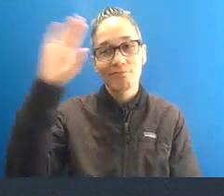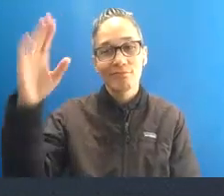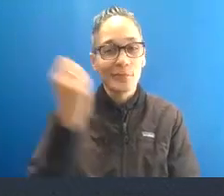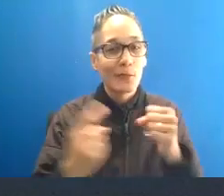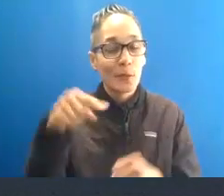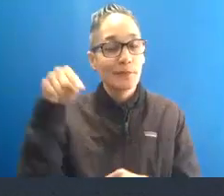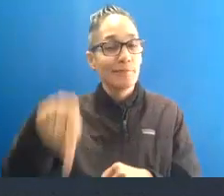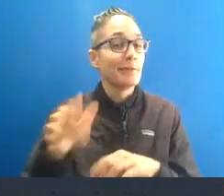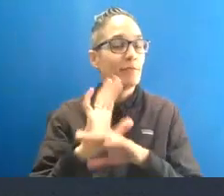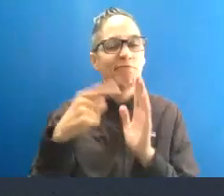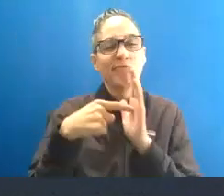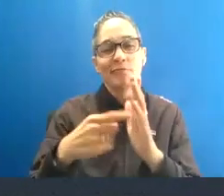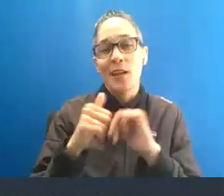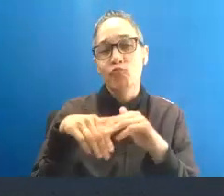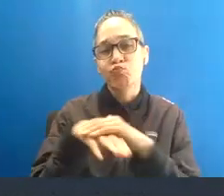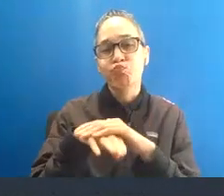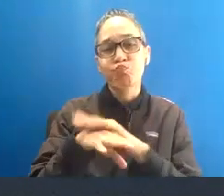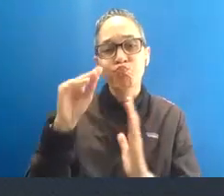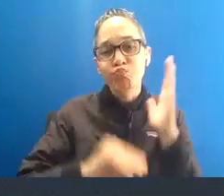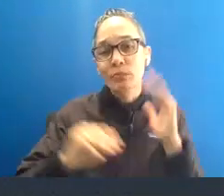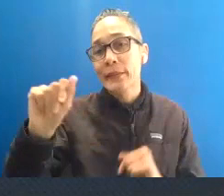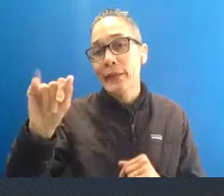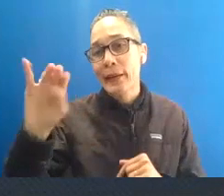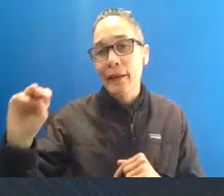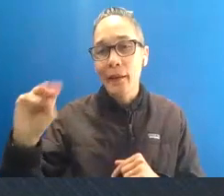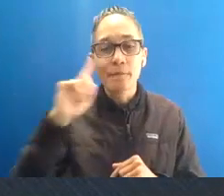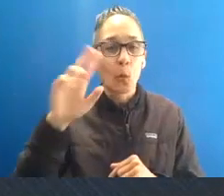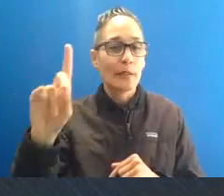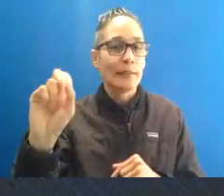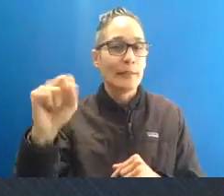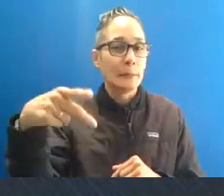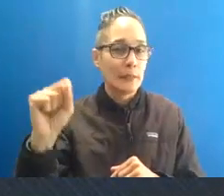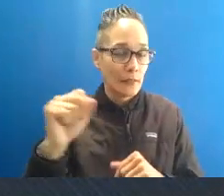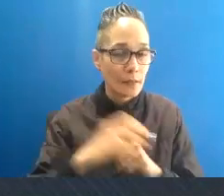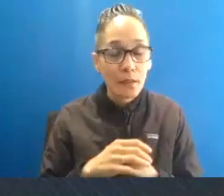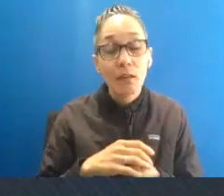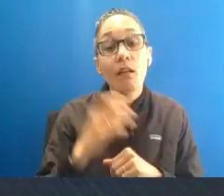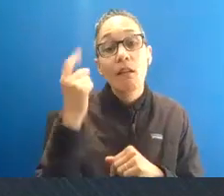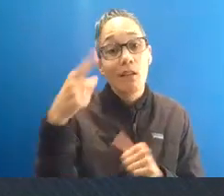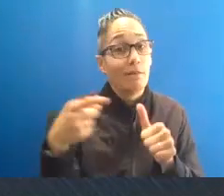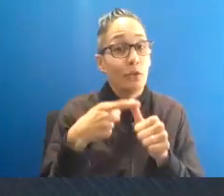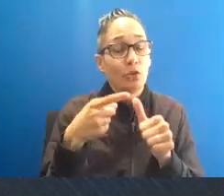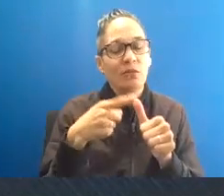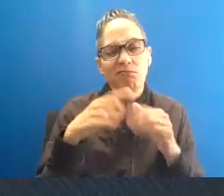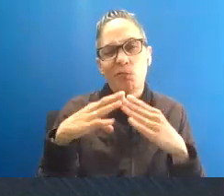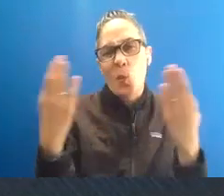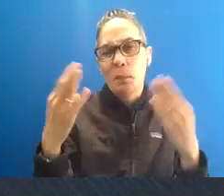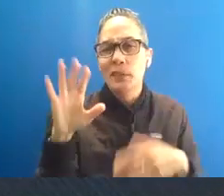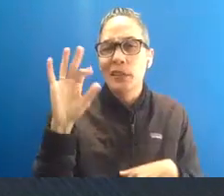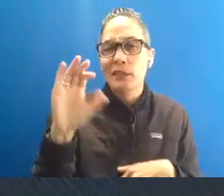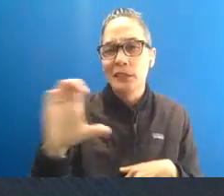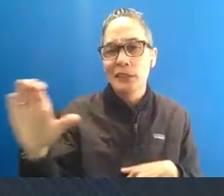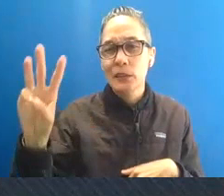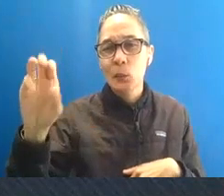Hello everyone, in this video I'll be going over how to navigate to and complete the DSPS AIM application. First, you're going to head over to the Fresno